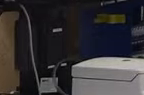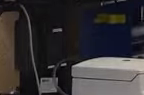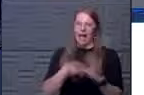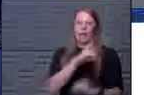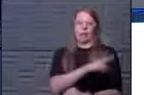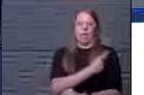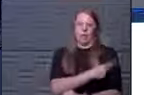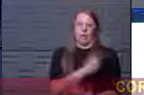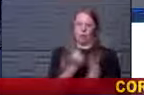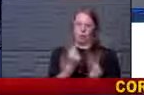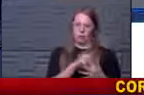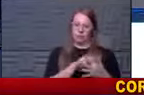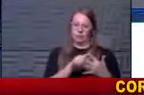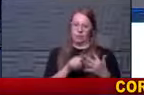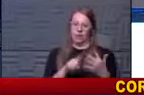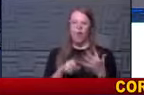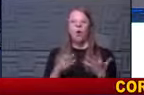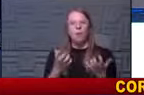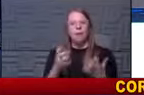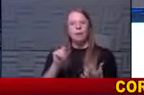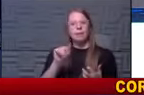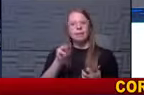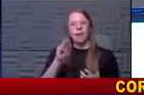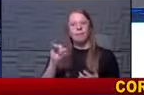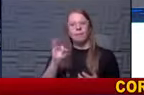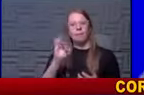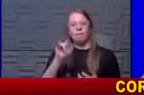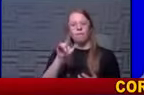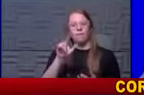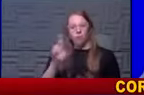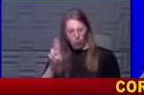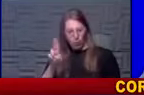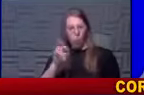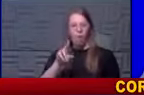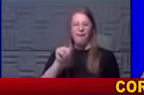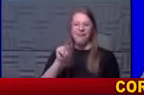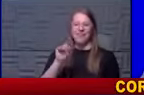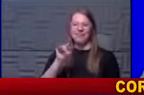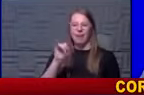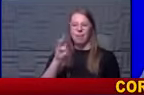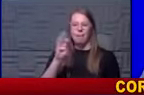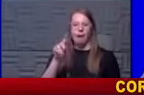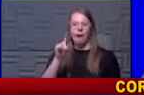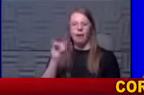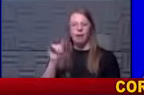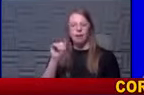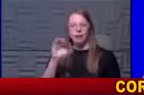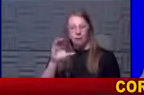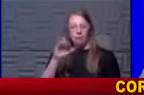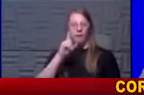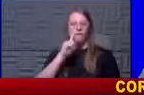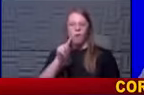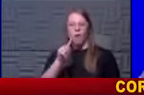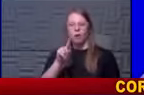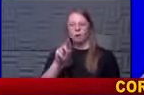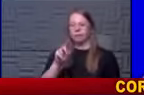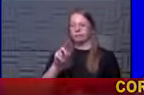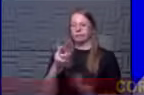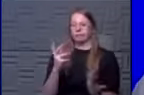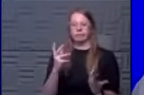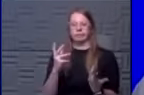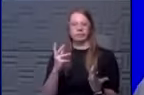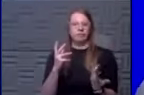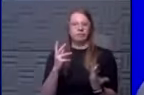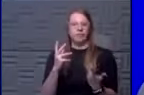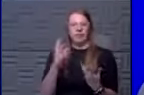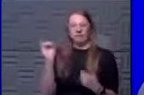isolate. We would like something like Tamiflu for influenza, or like an antibiotic for a sinus infection or a urinary tract infection that we can give to people